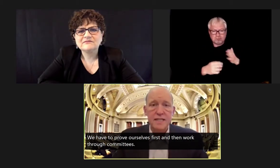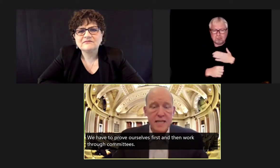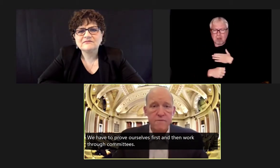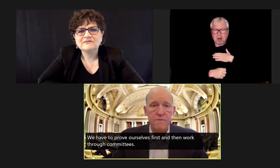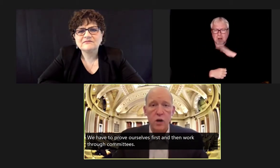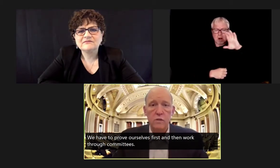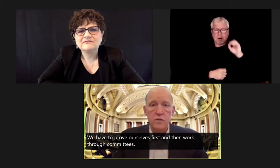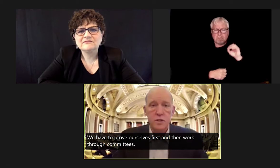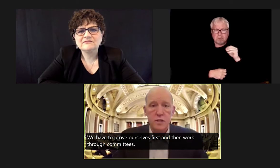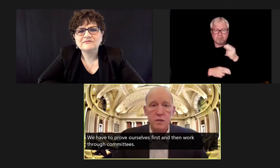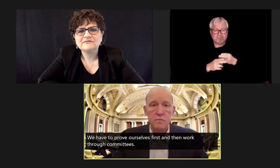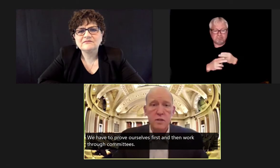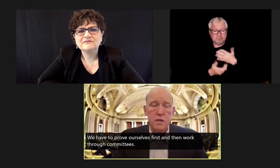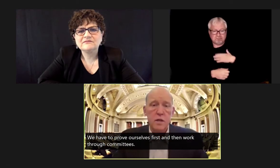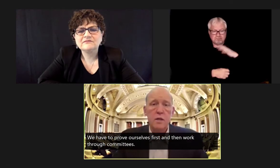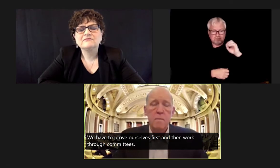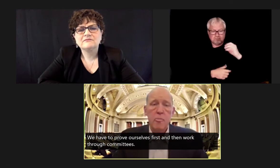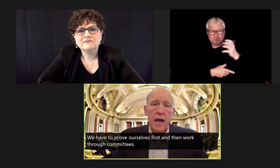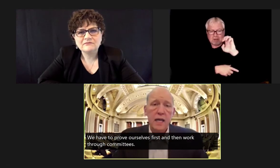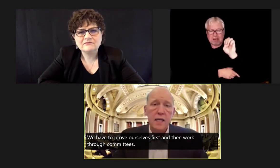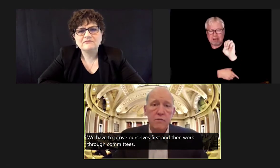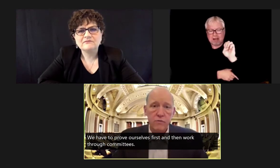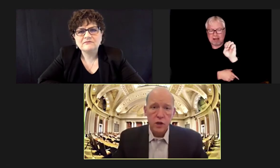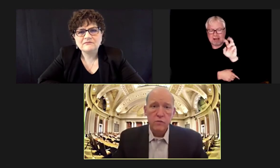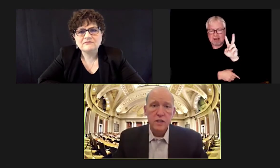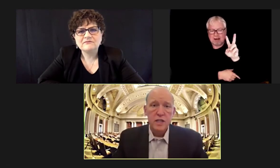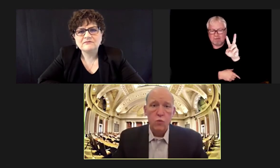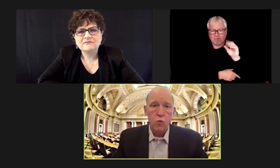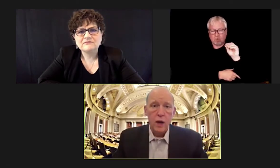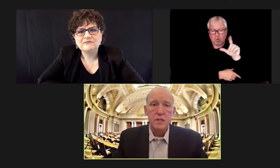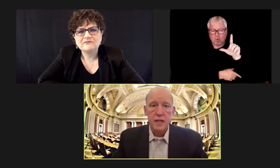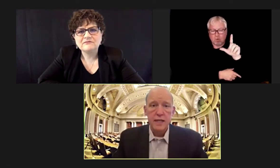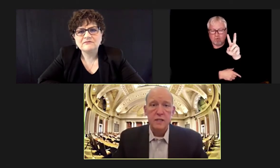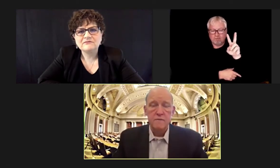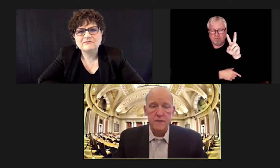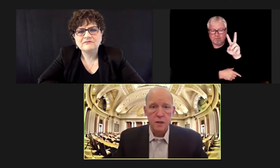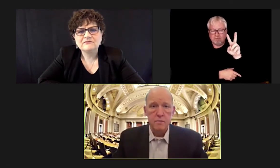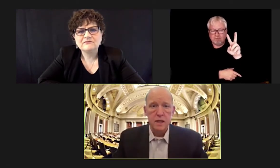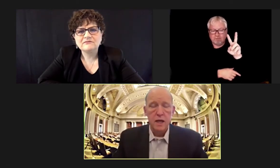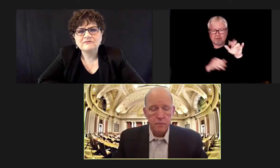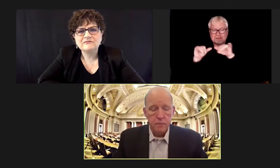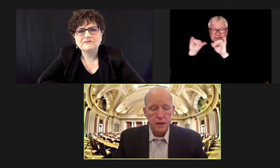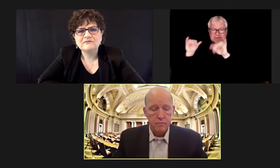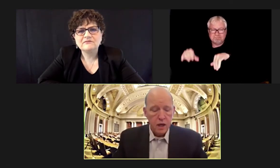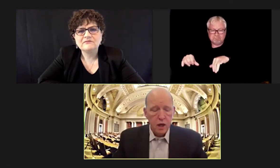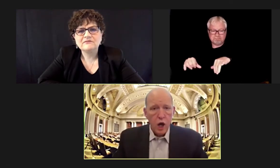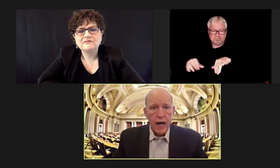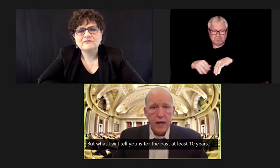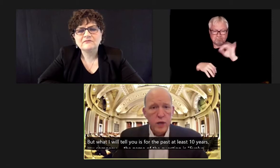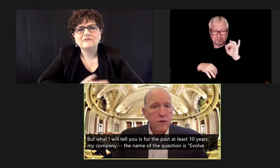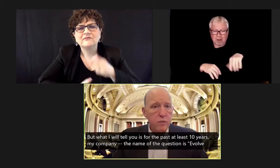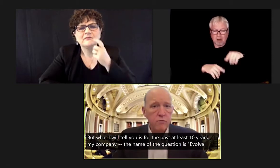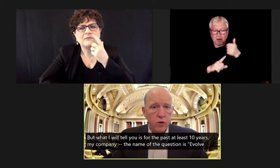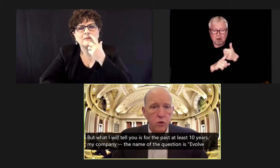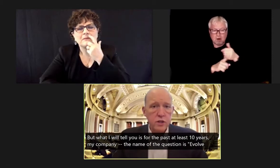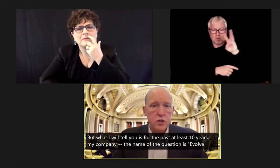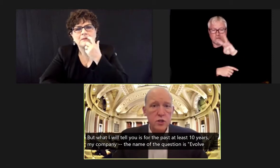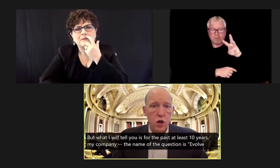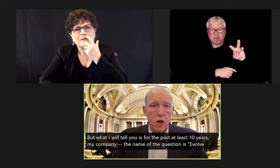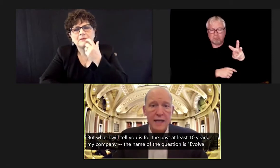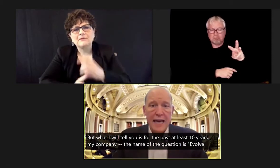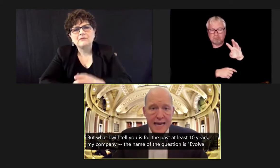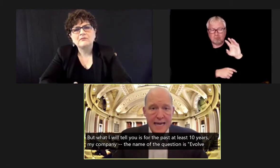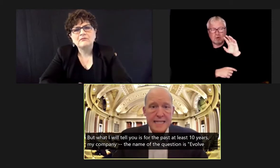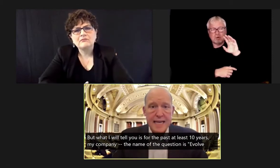company is Evolve Systems. And Evolve is a website development company. And we have been